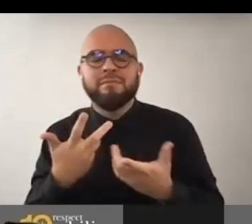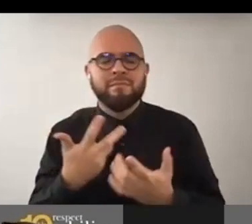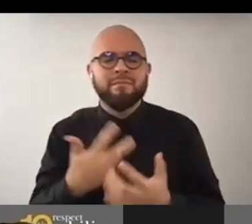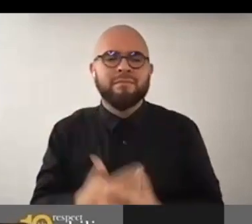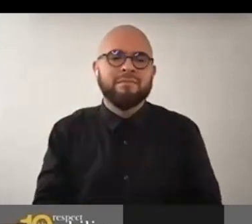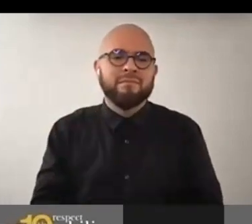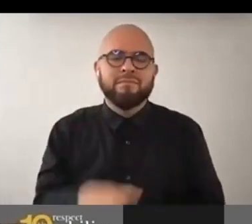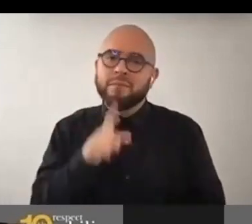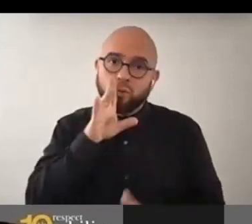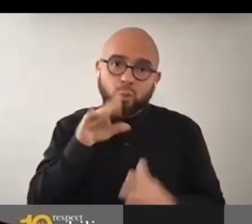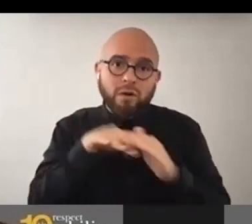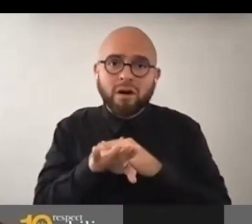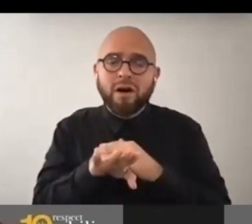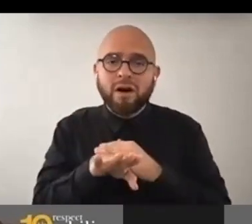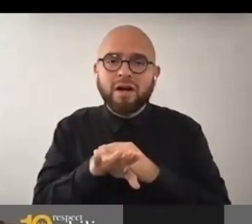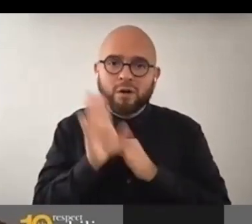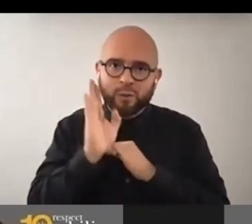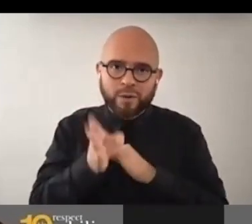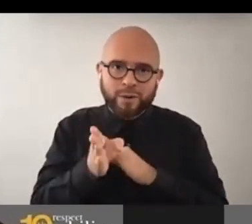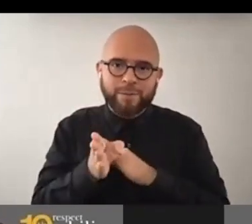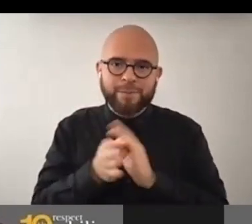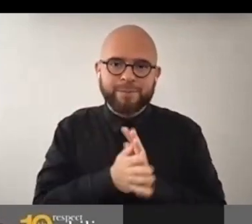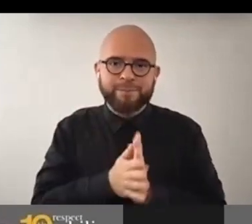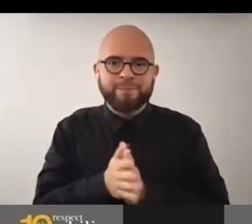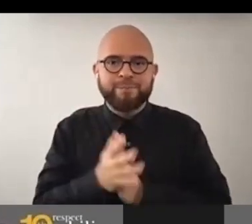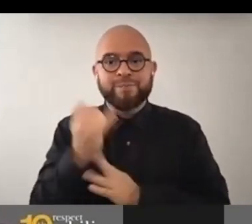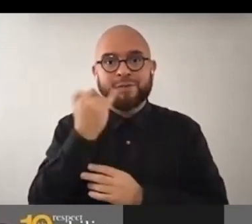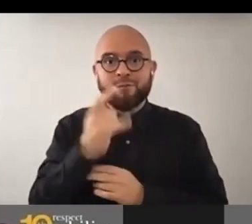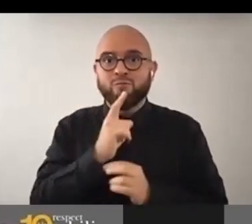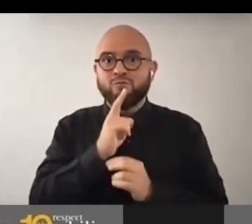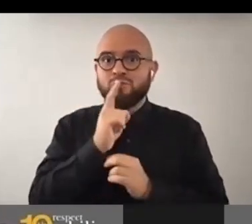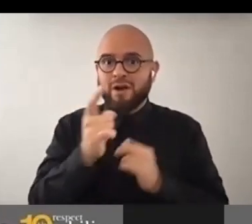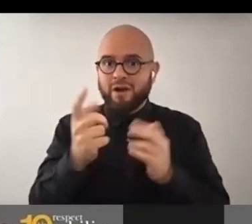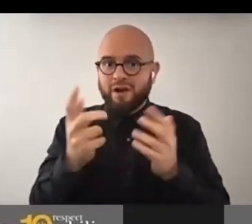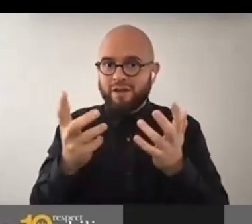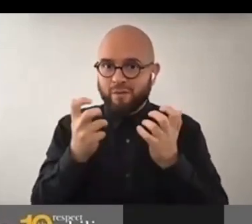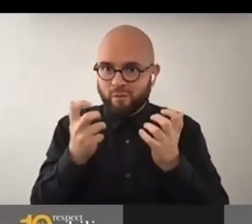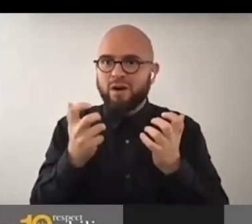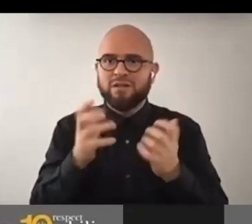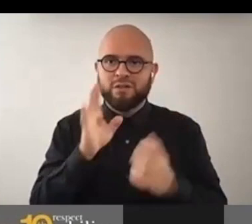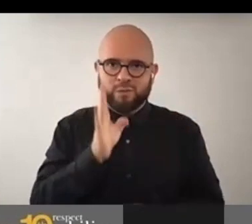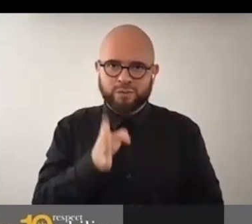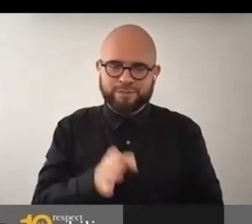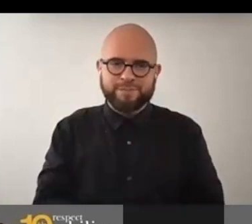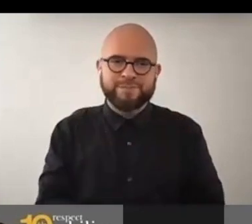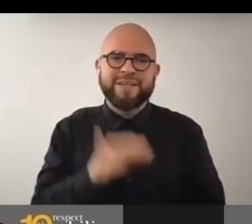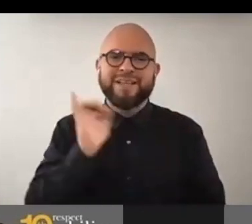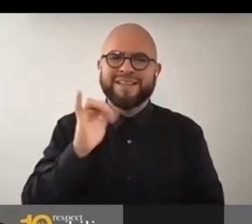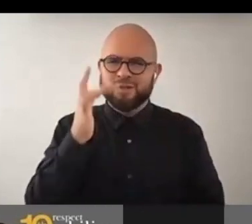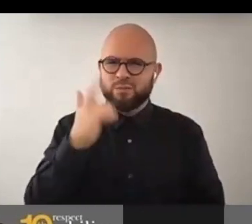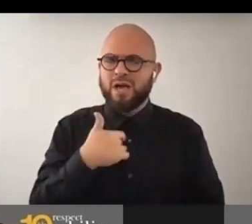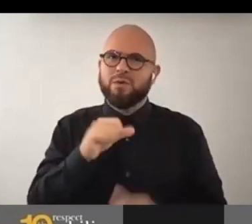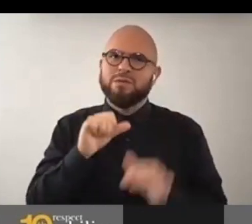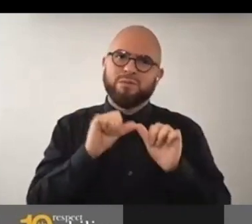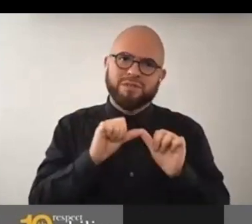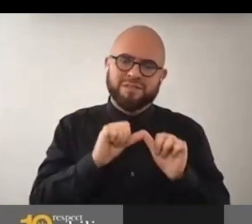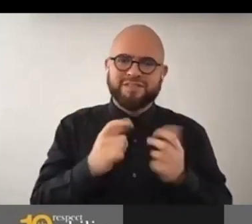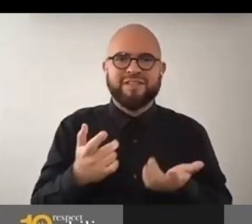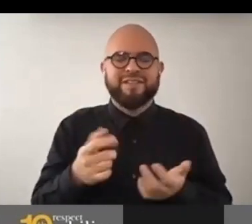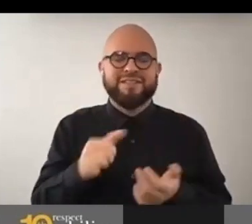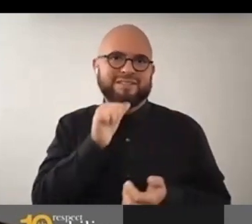and you'll get in at some point if you really, really want it. That's why I was persistent. It wasn't that I sat there